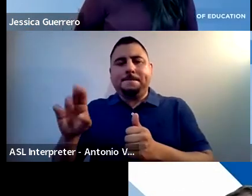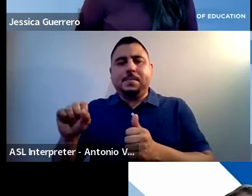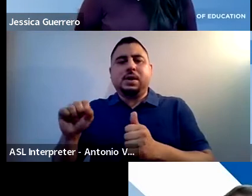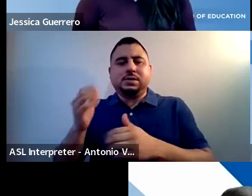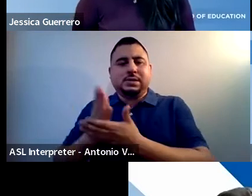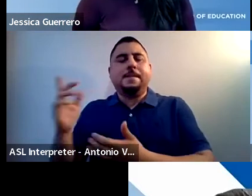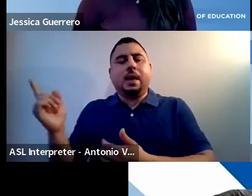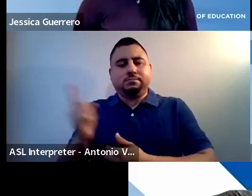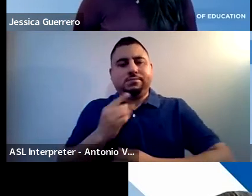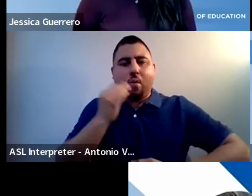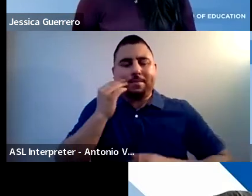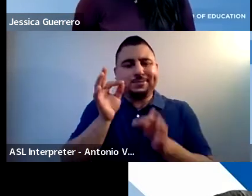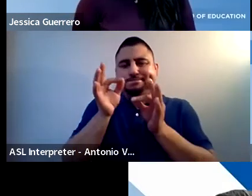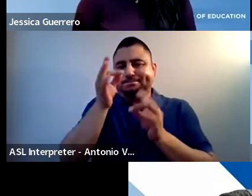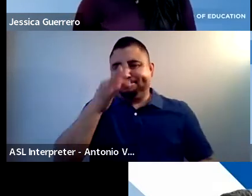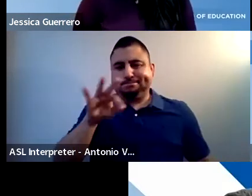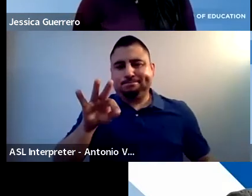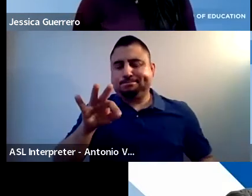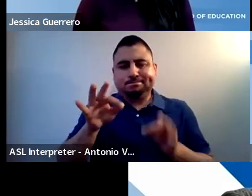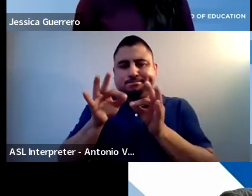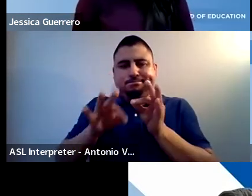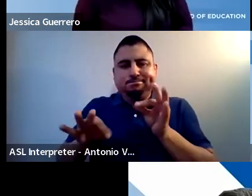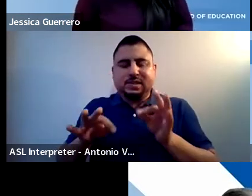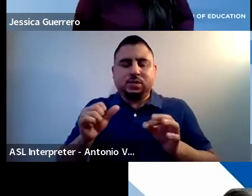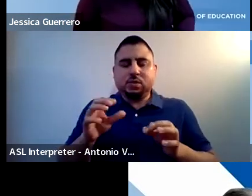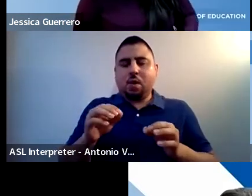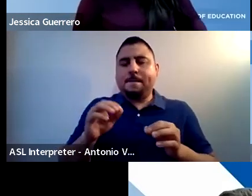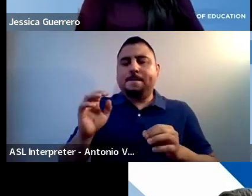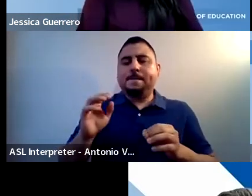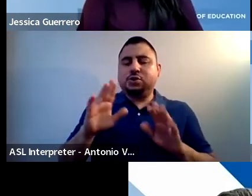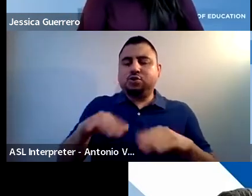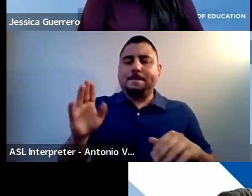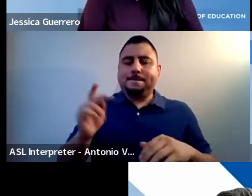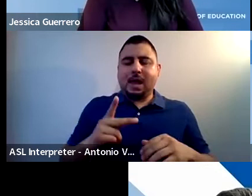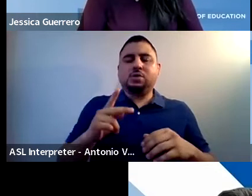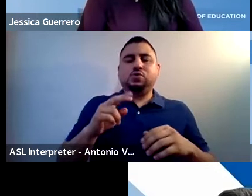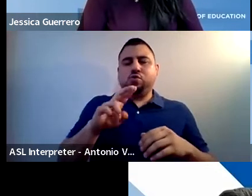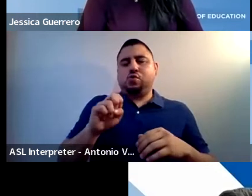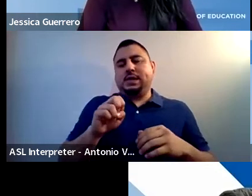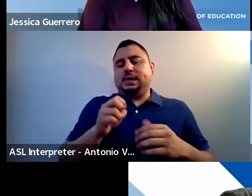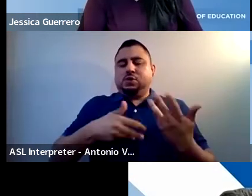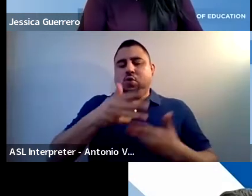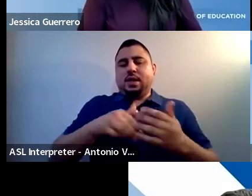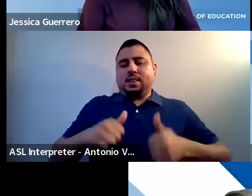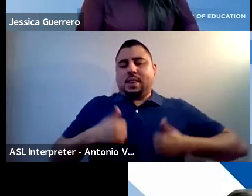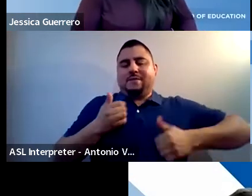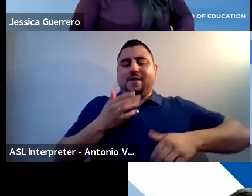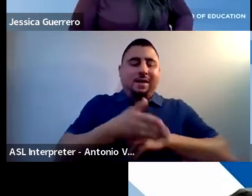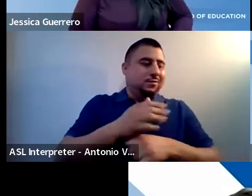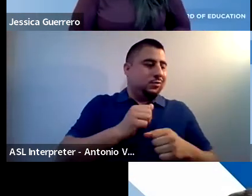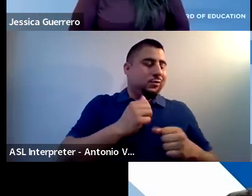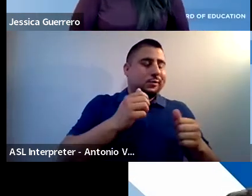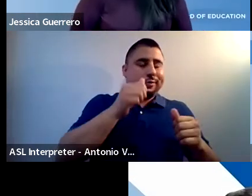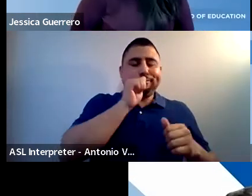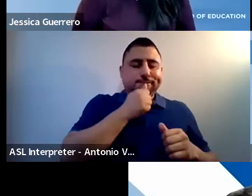back home. With the children rebounding back to normal socialization life in 2021, after the strains of quarantining and virtual